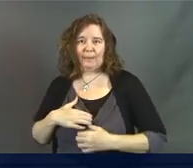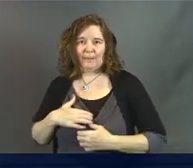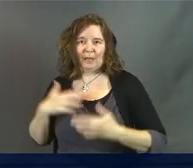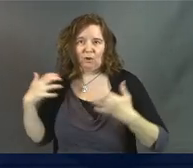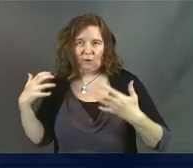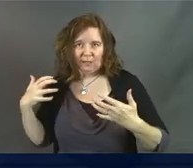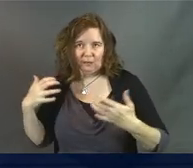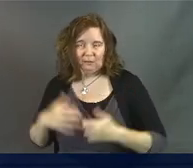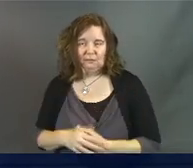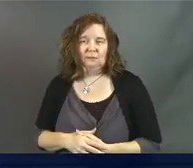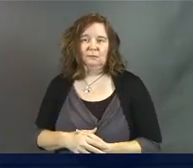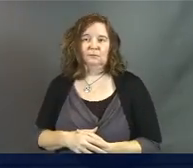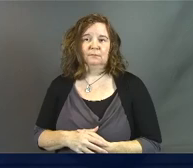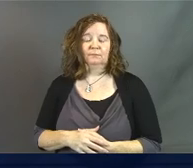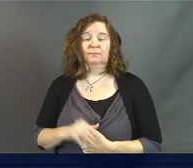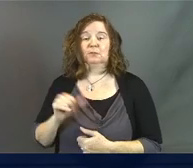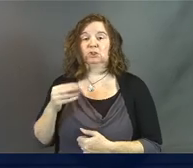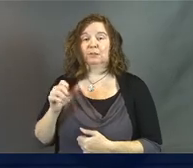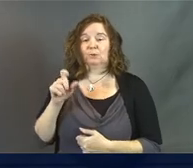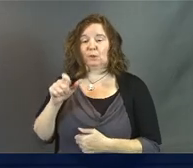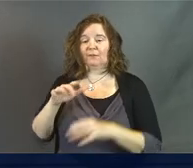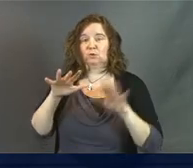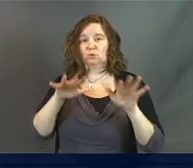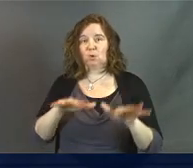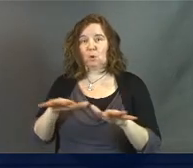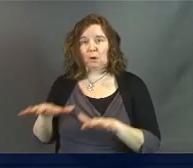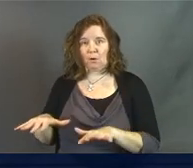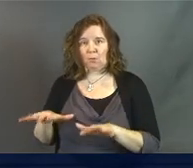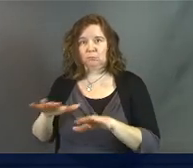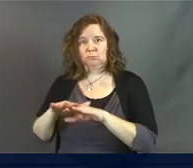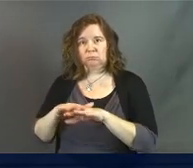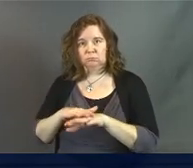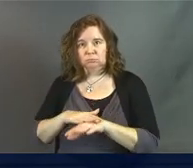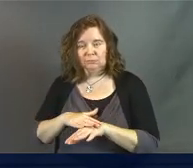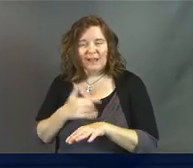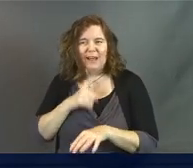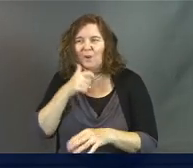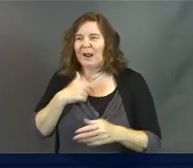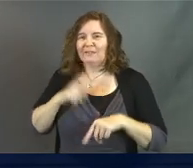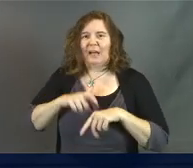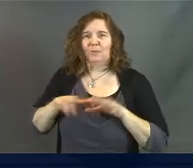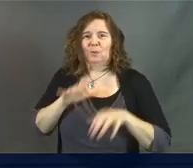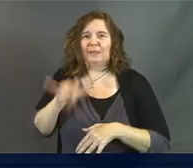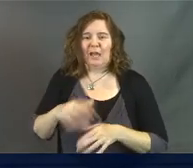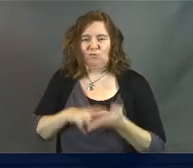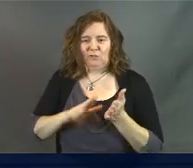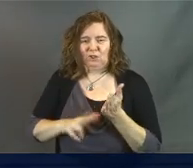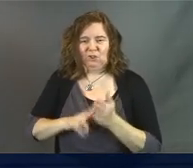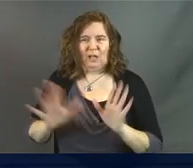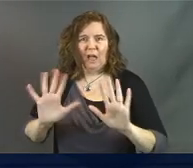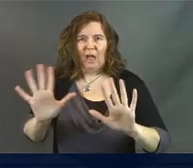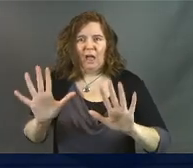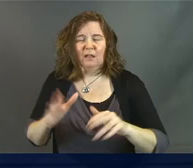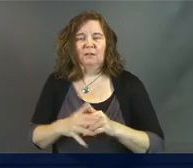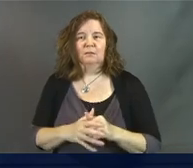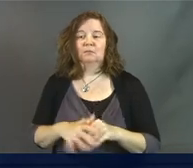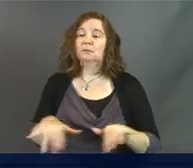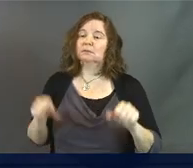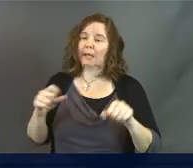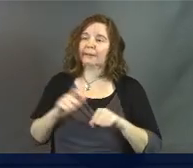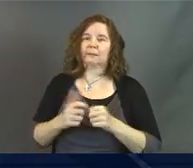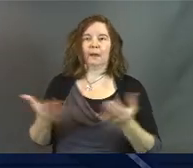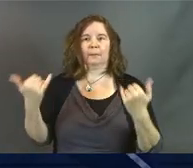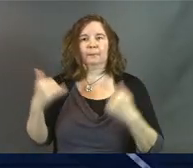angry. James says you got to slow down. I don't have time to do all that research. Take the